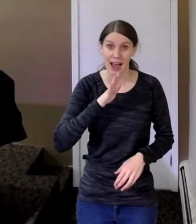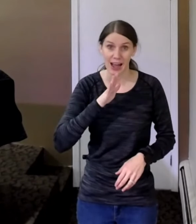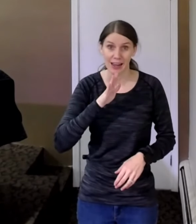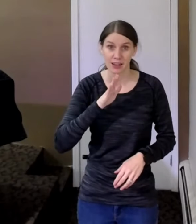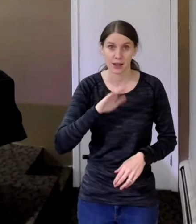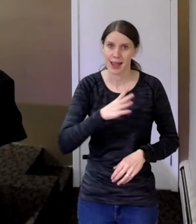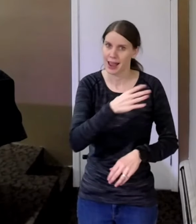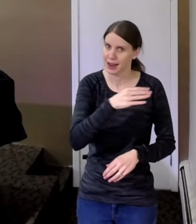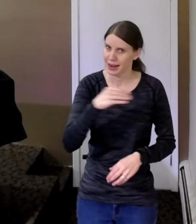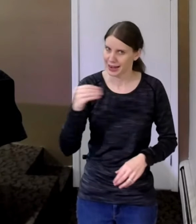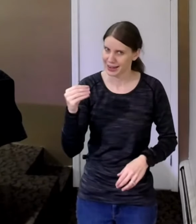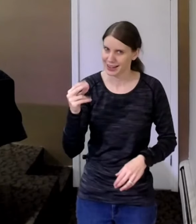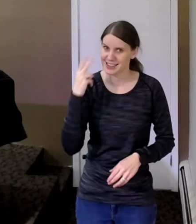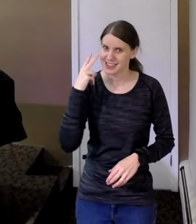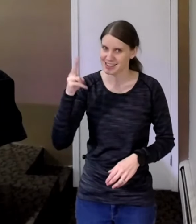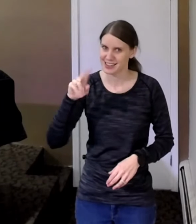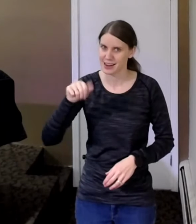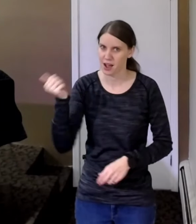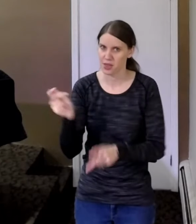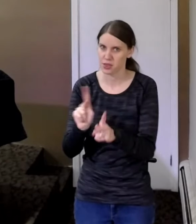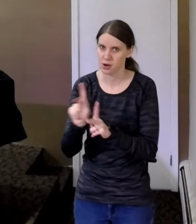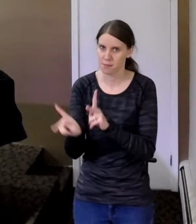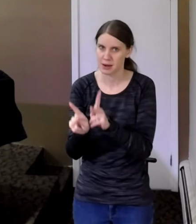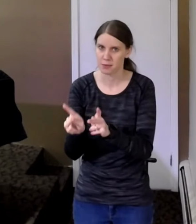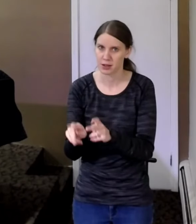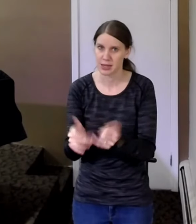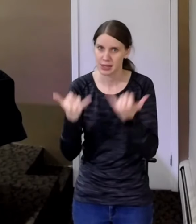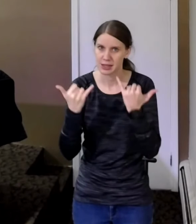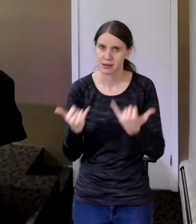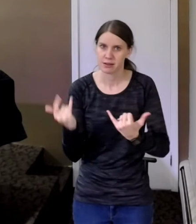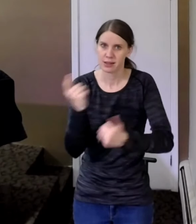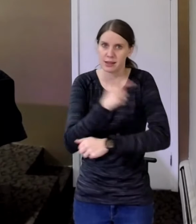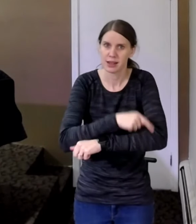So today, in your life,